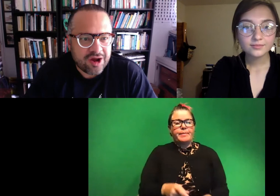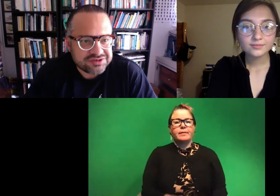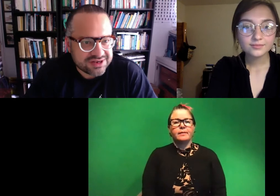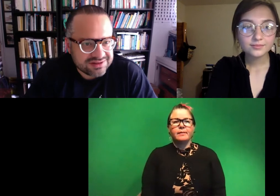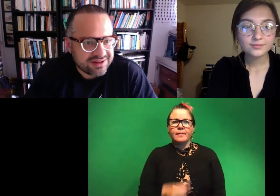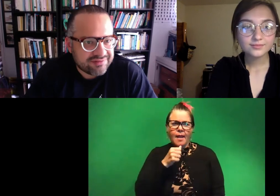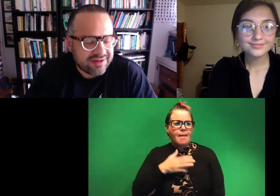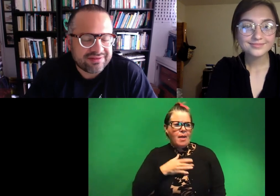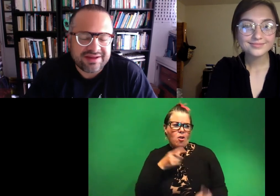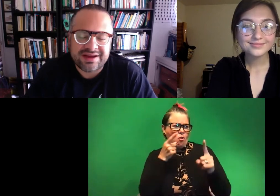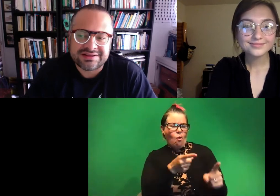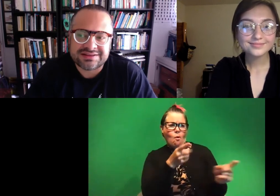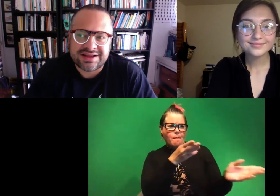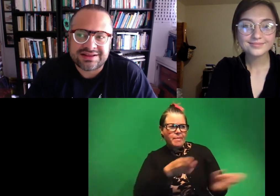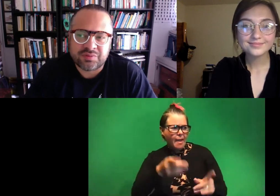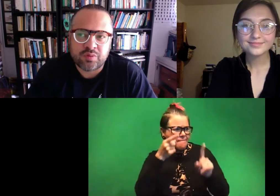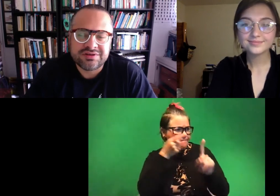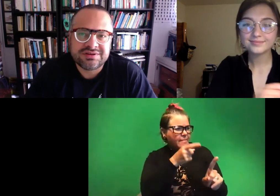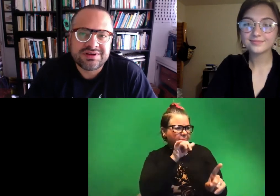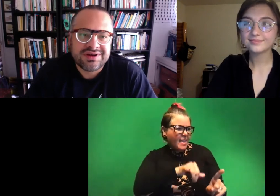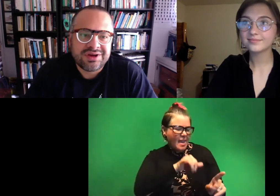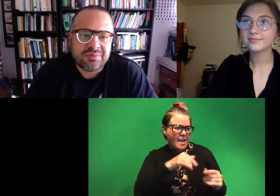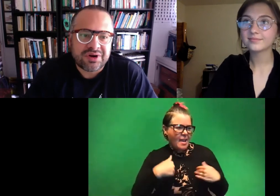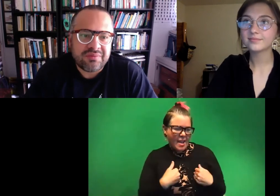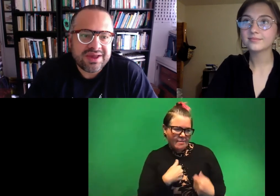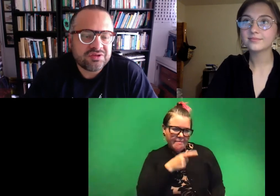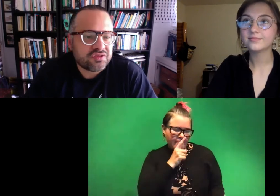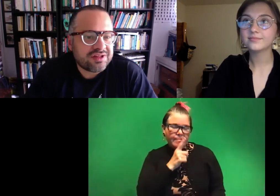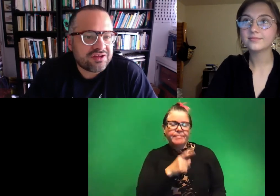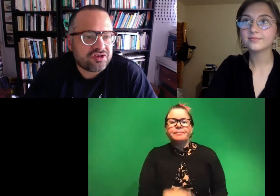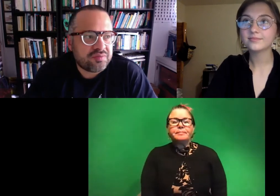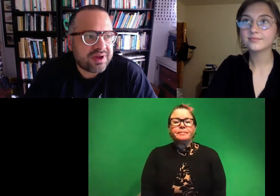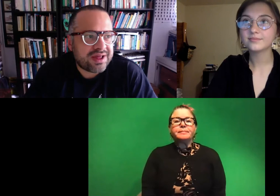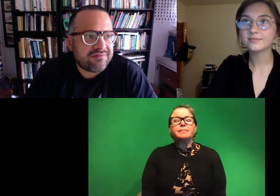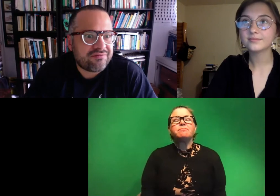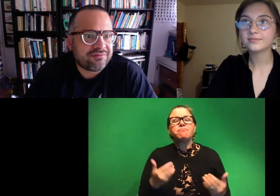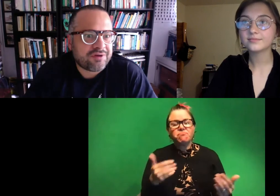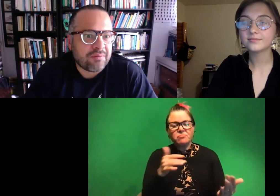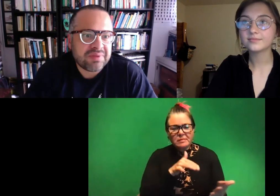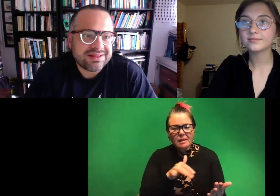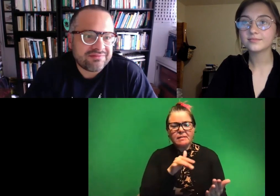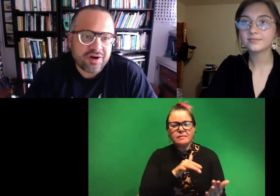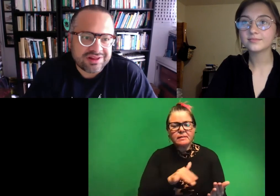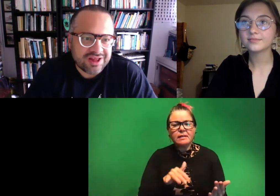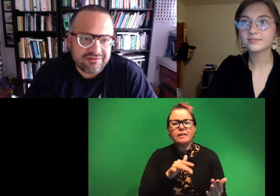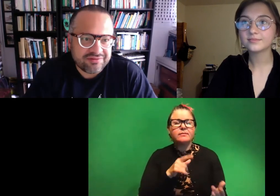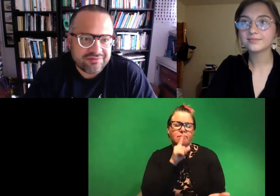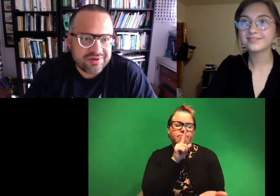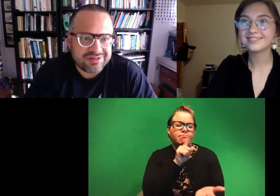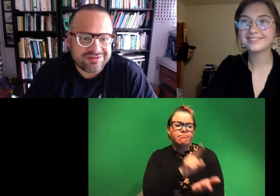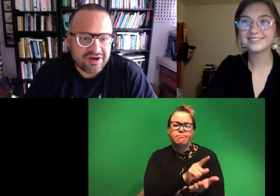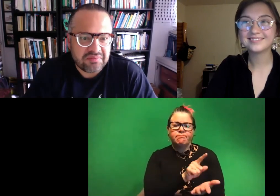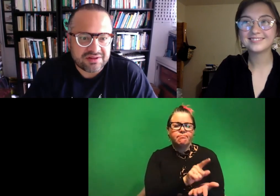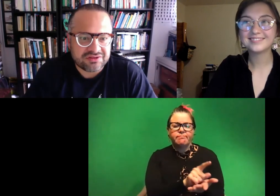my objective at that moment, but I begin to study this group and I completely fall in love